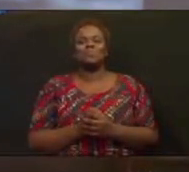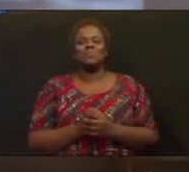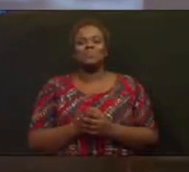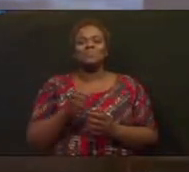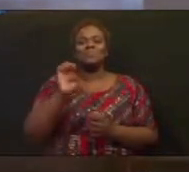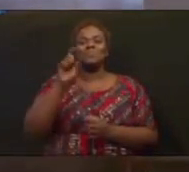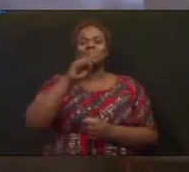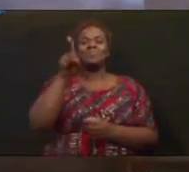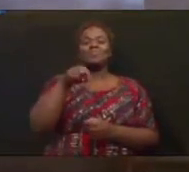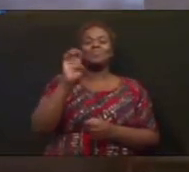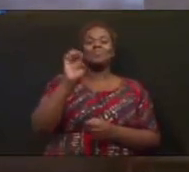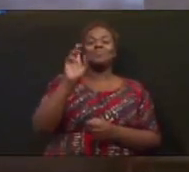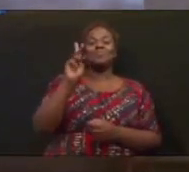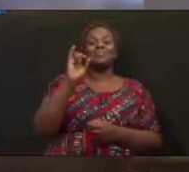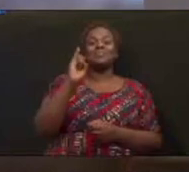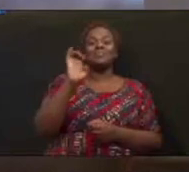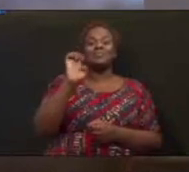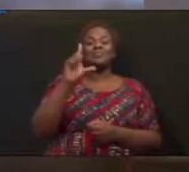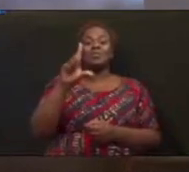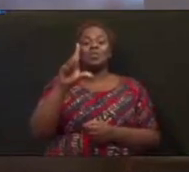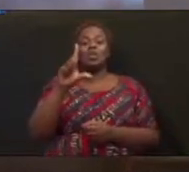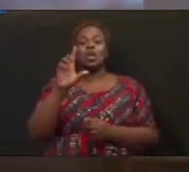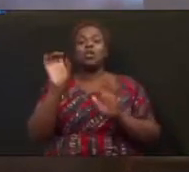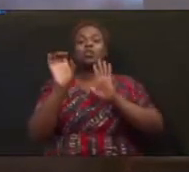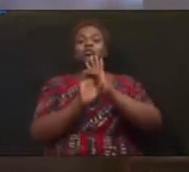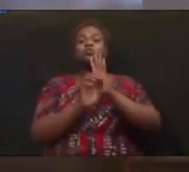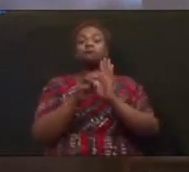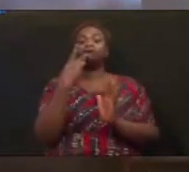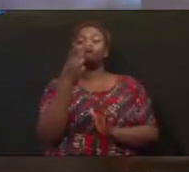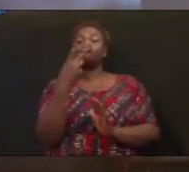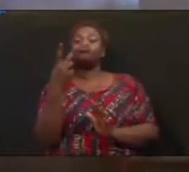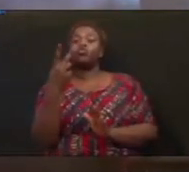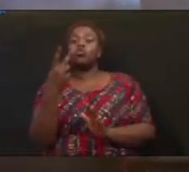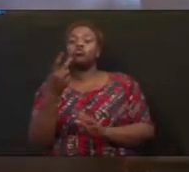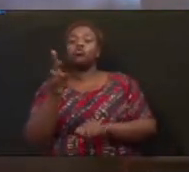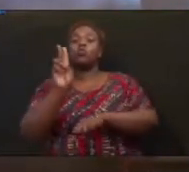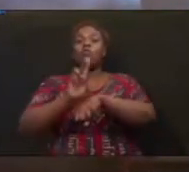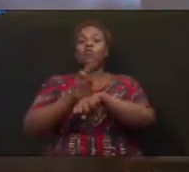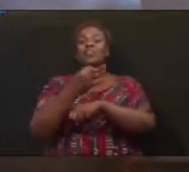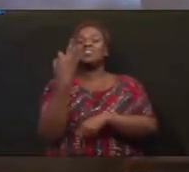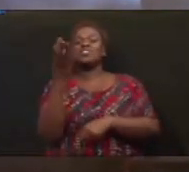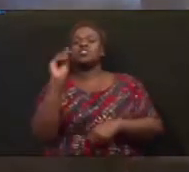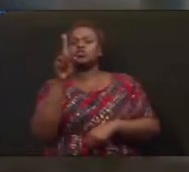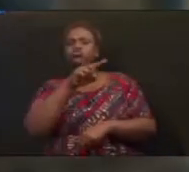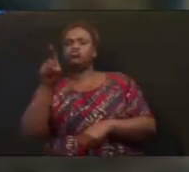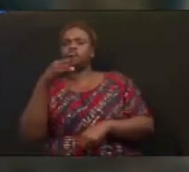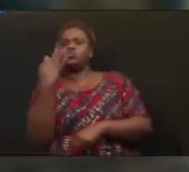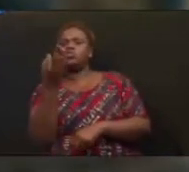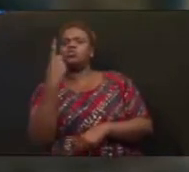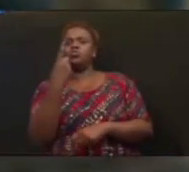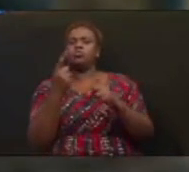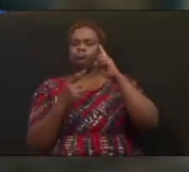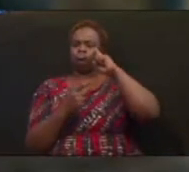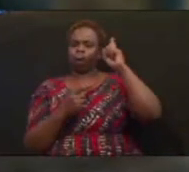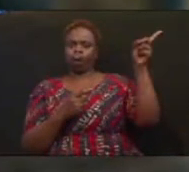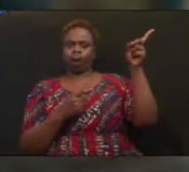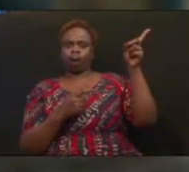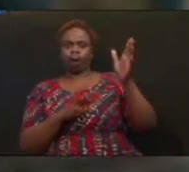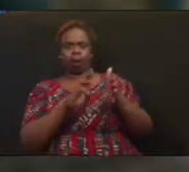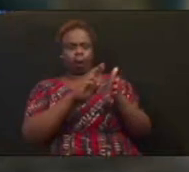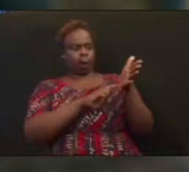Ezekiel 22, 30 and 31. And I sought for a man among them that should make up the